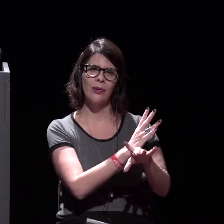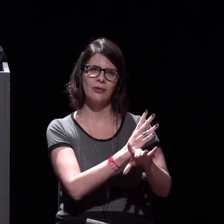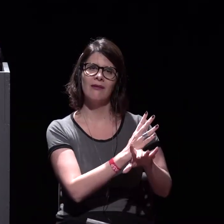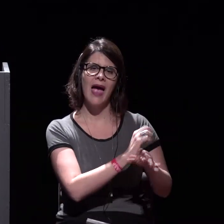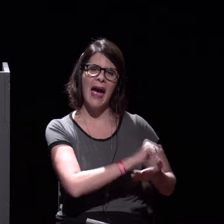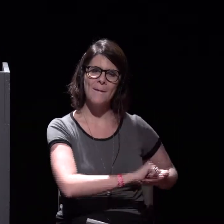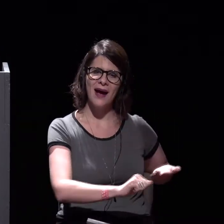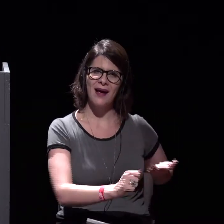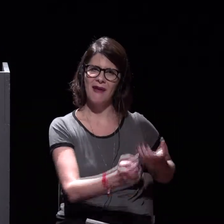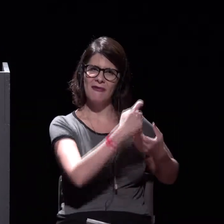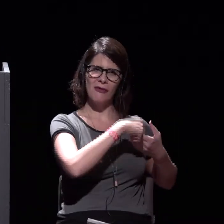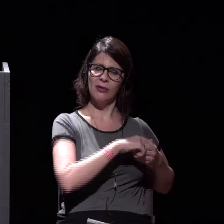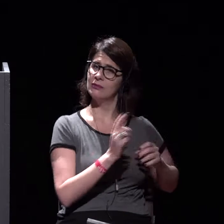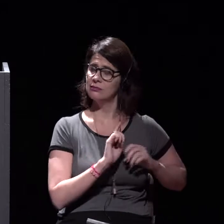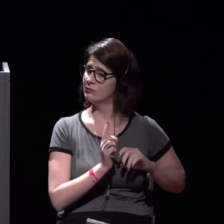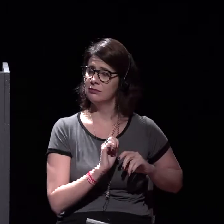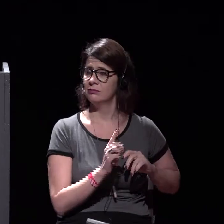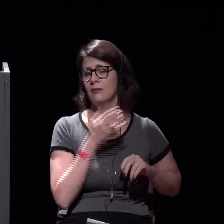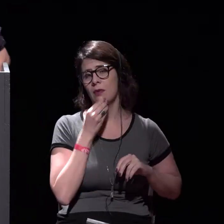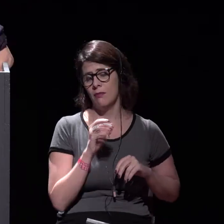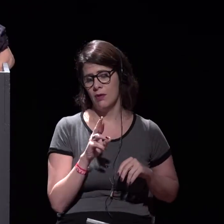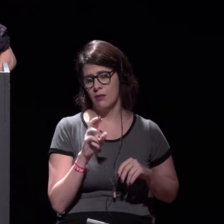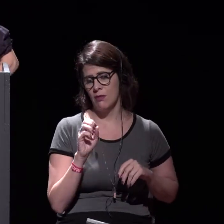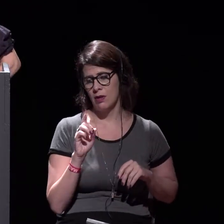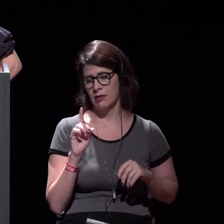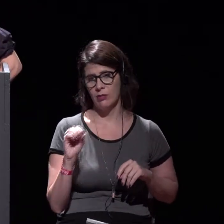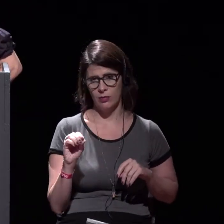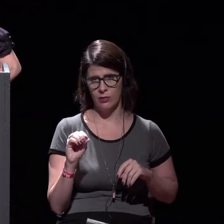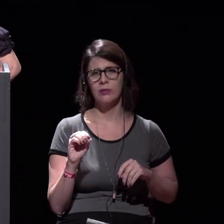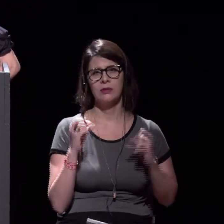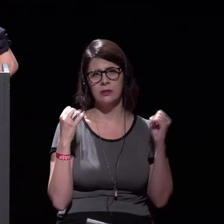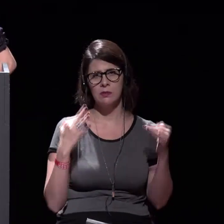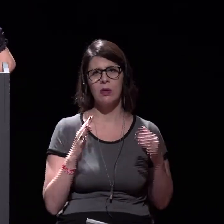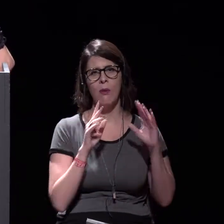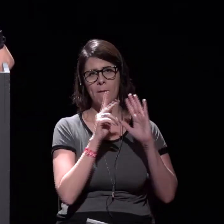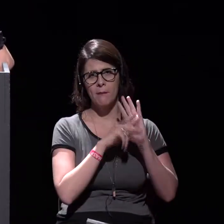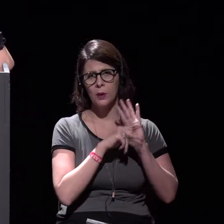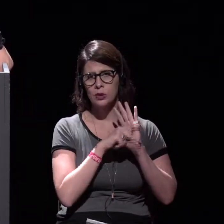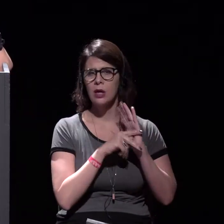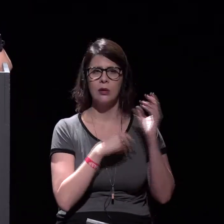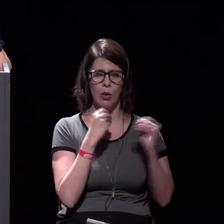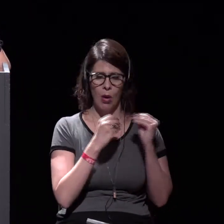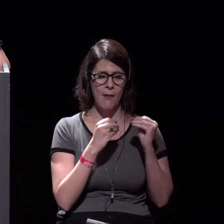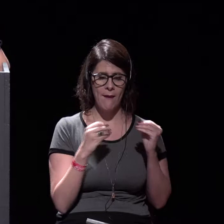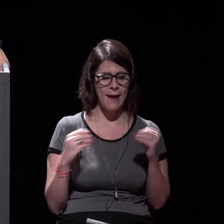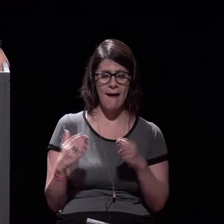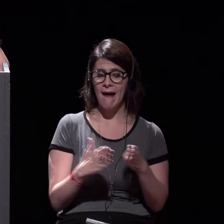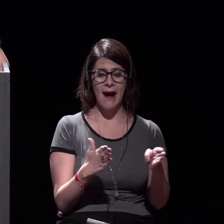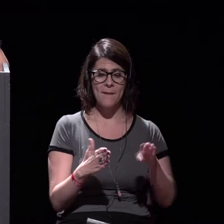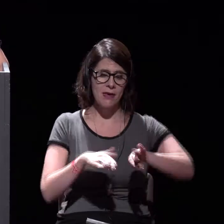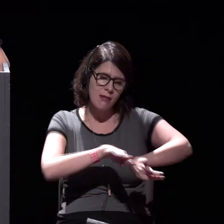Rolando was talking about this morning, this project of opening way to certain aestheses that might have